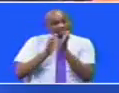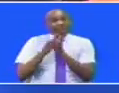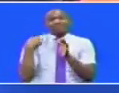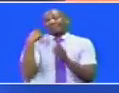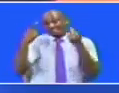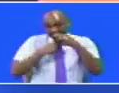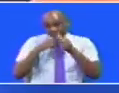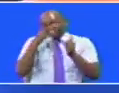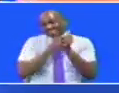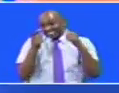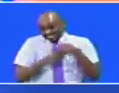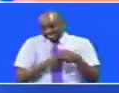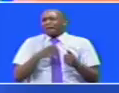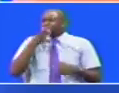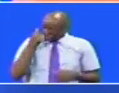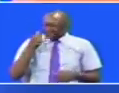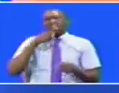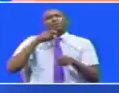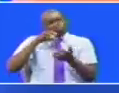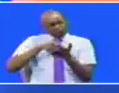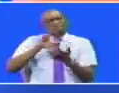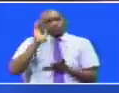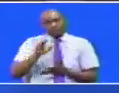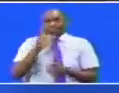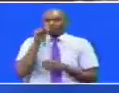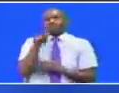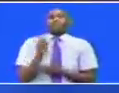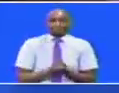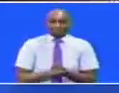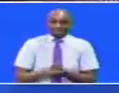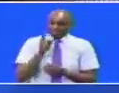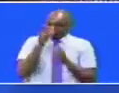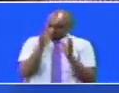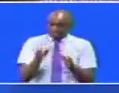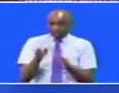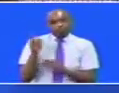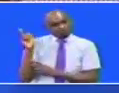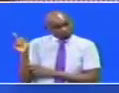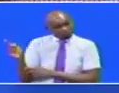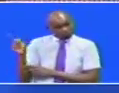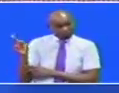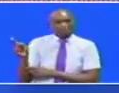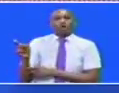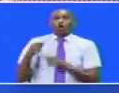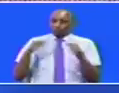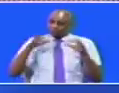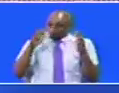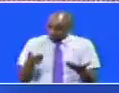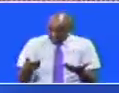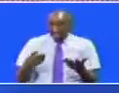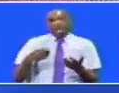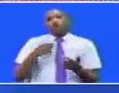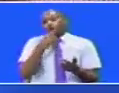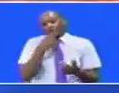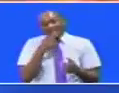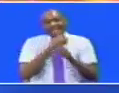2016, their best ever position in the top flight league, teenage sensation Kenneth Muguna beat a strong opposition, including Gor